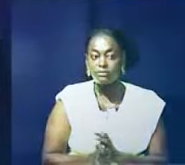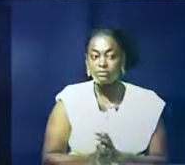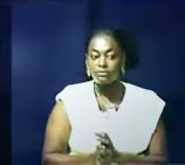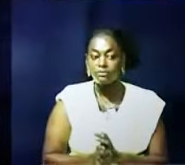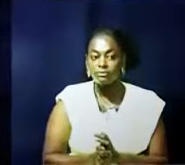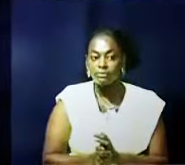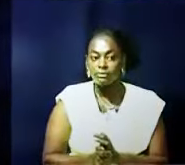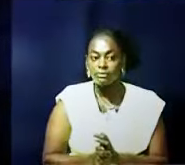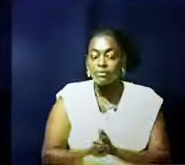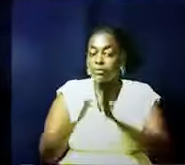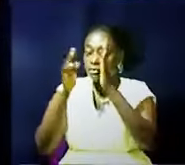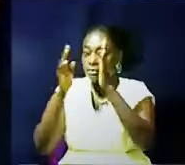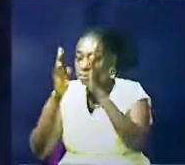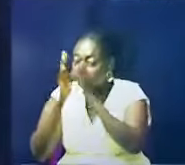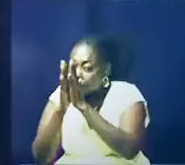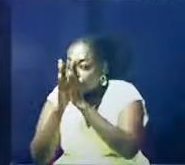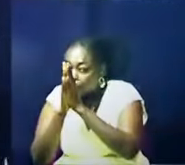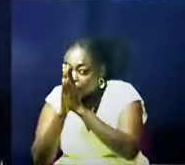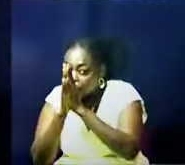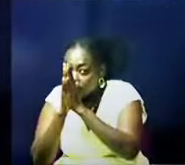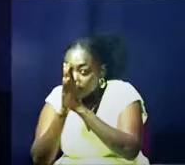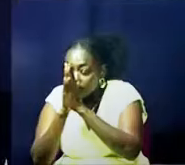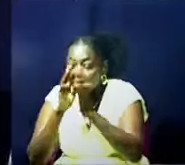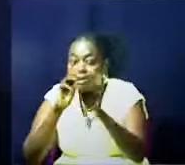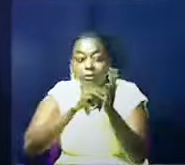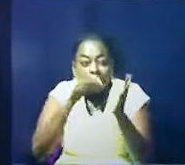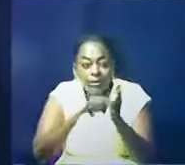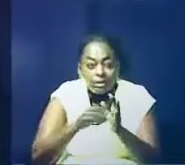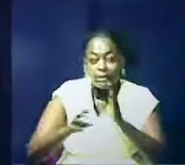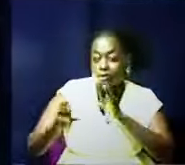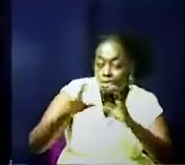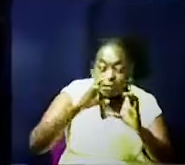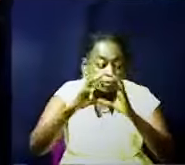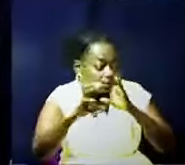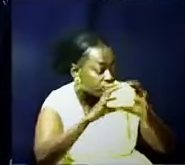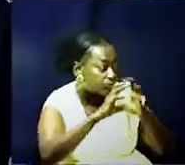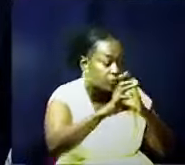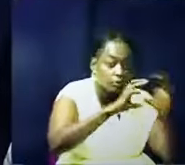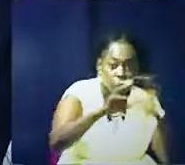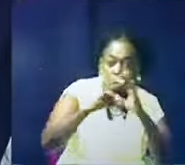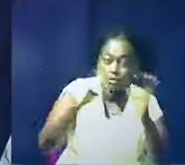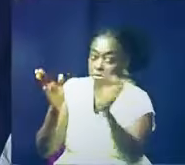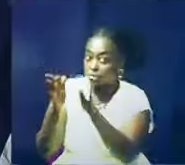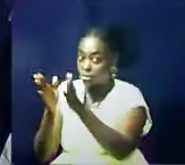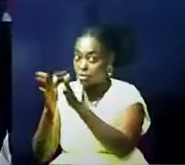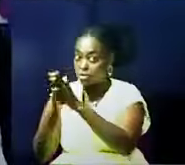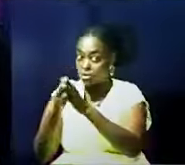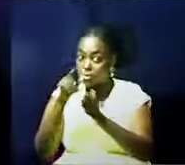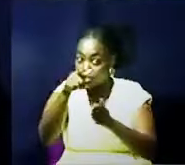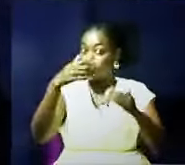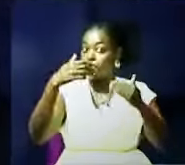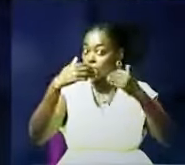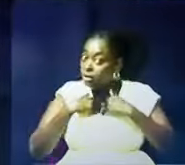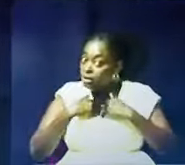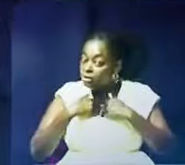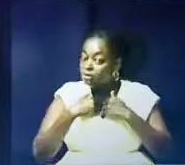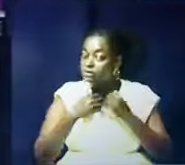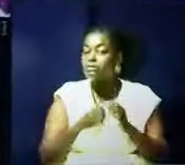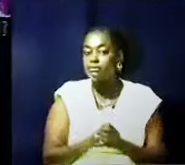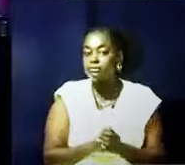prayer is communication between the supplicant and his God.